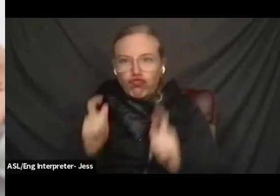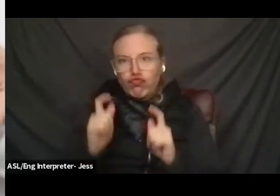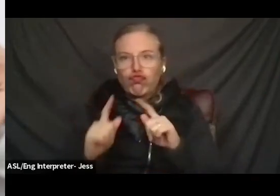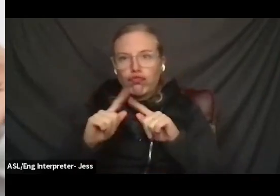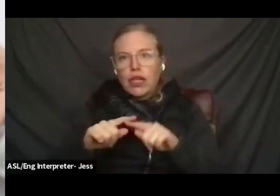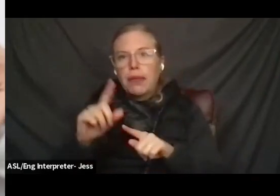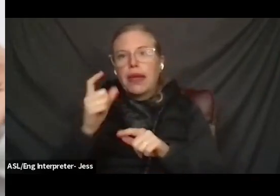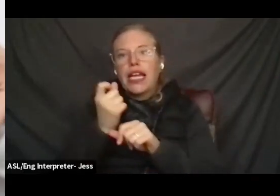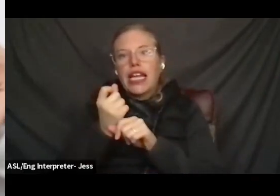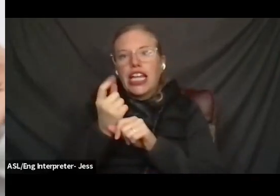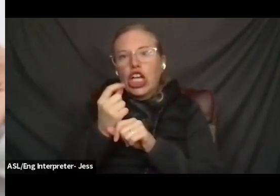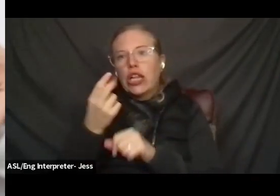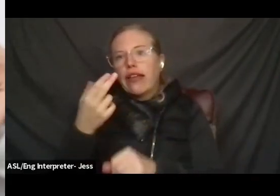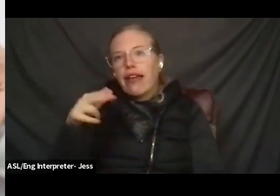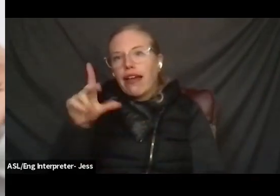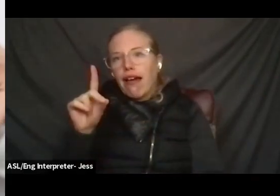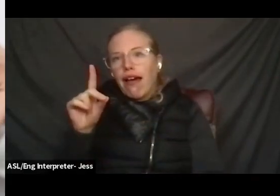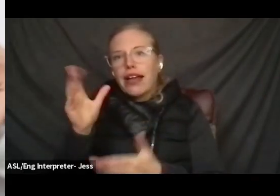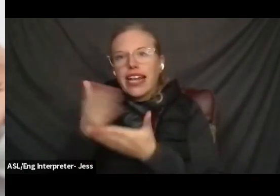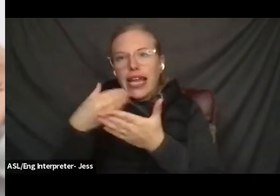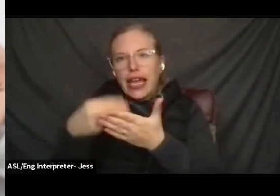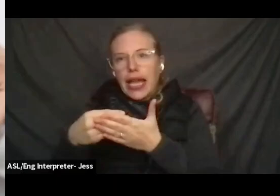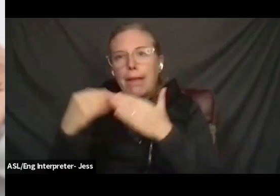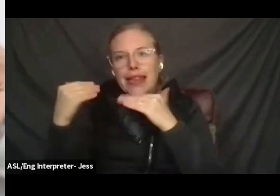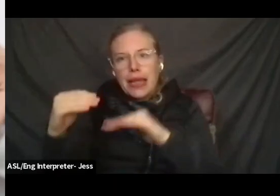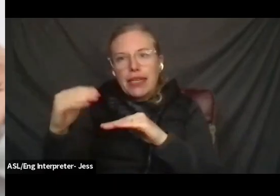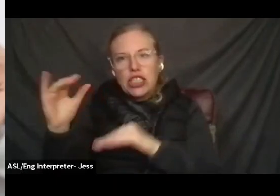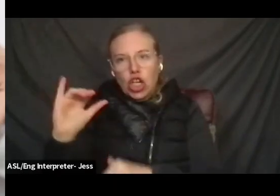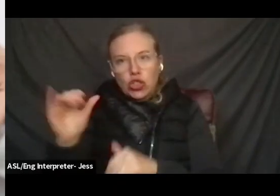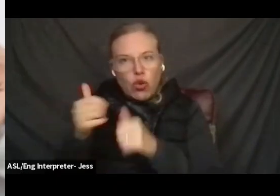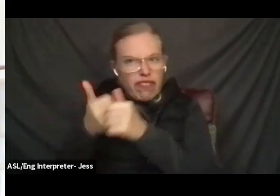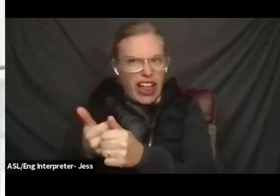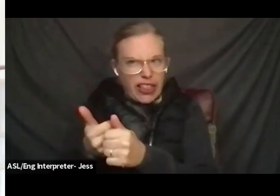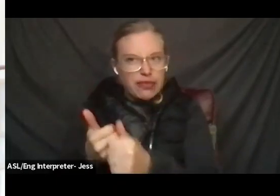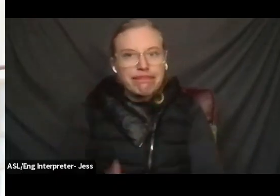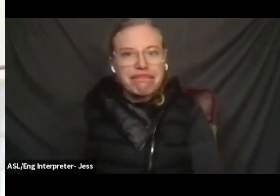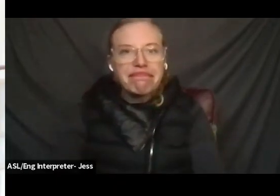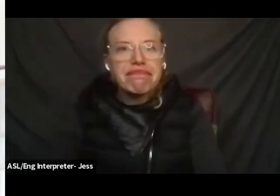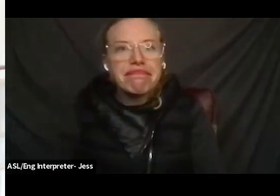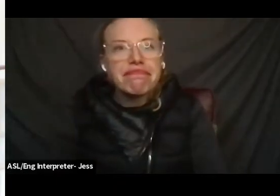the yearly HUD income limits as well.